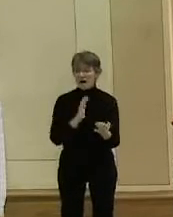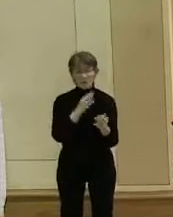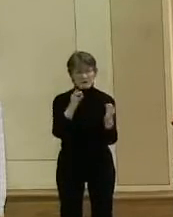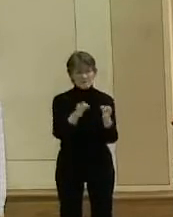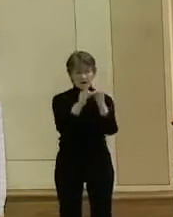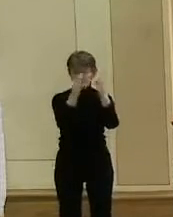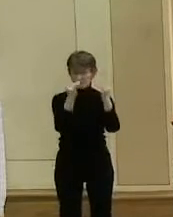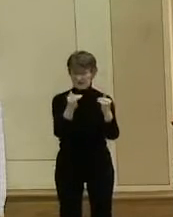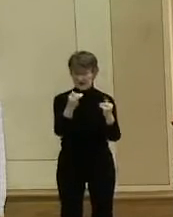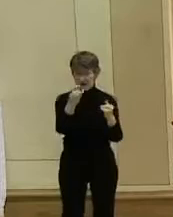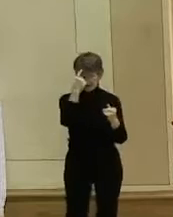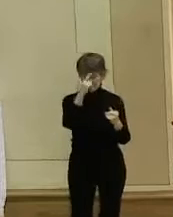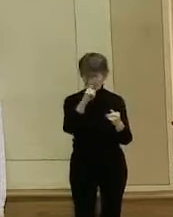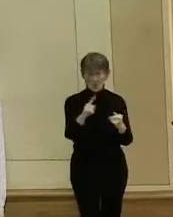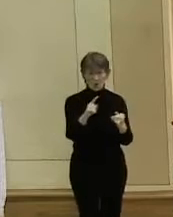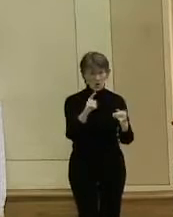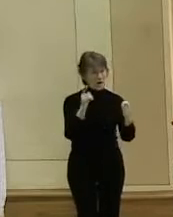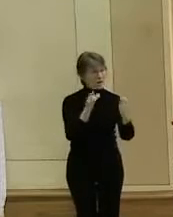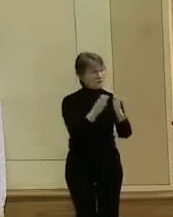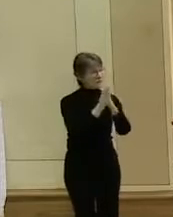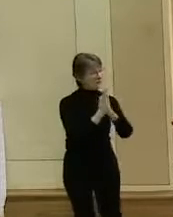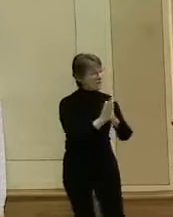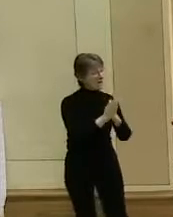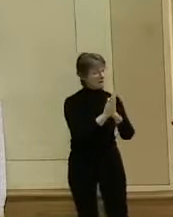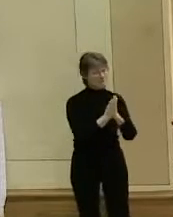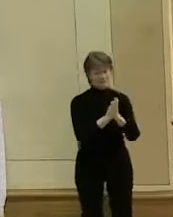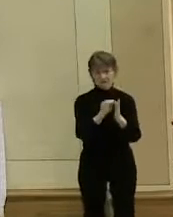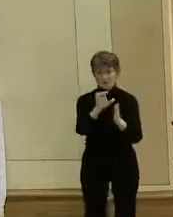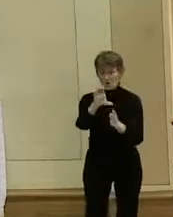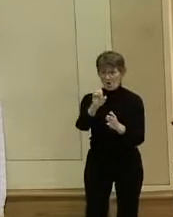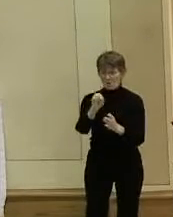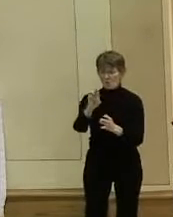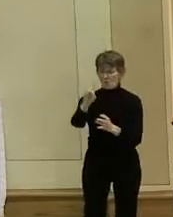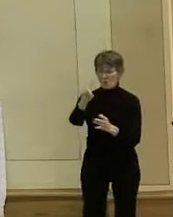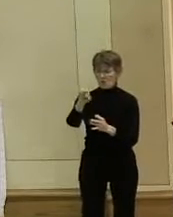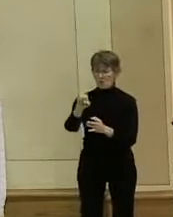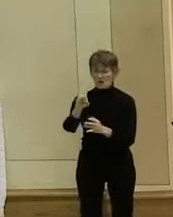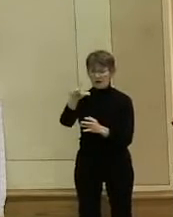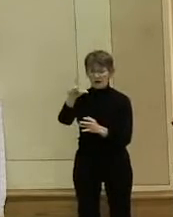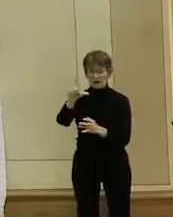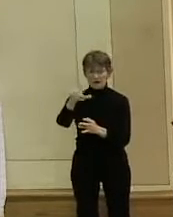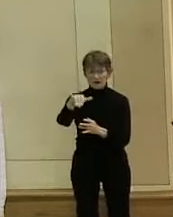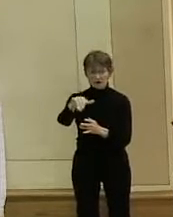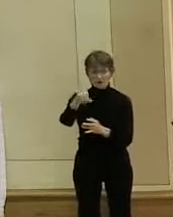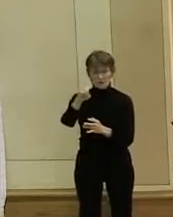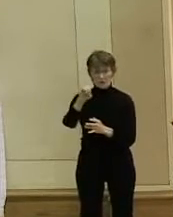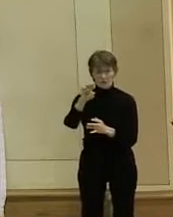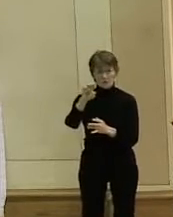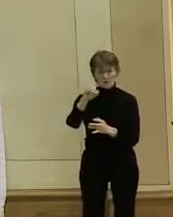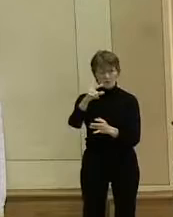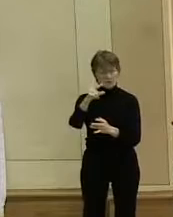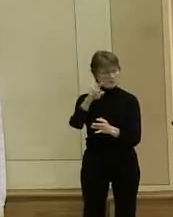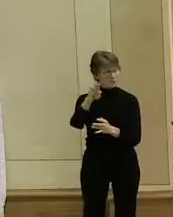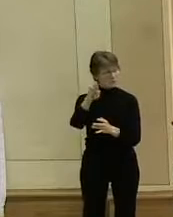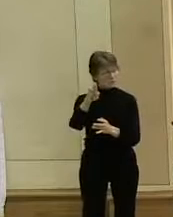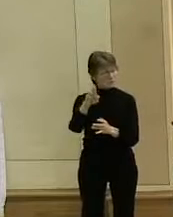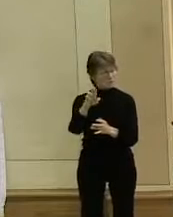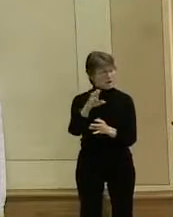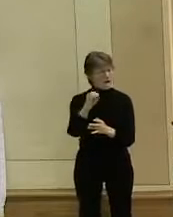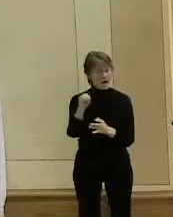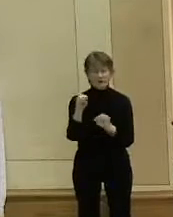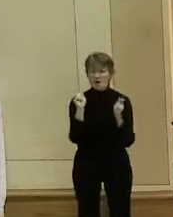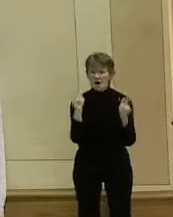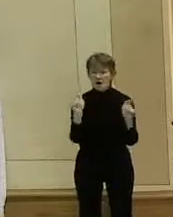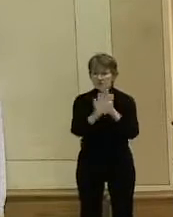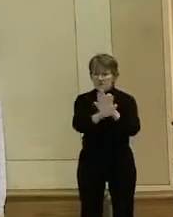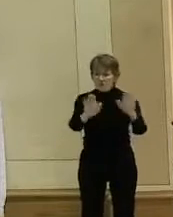today is for the intentions of Cordell Yoder and also for all of the intentions that you bring to